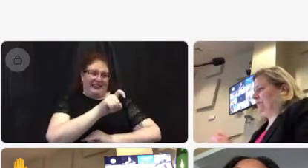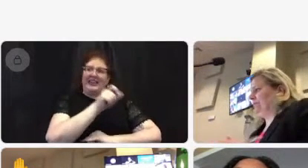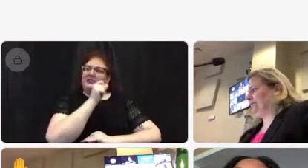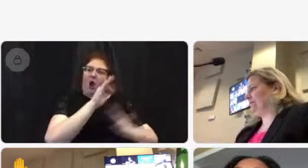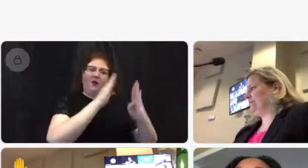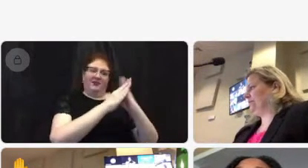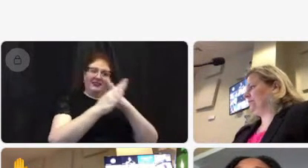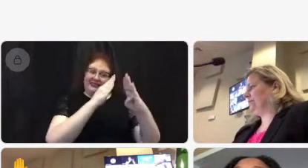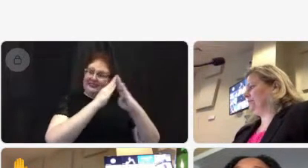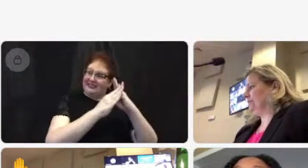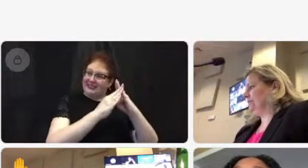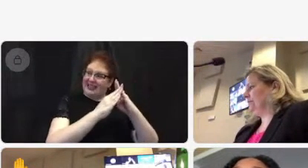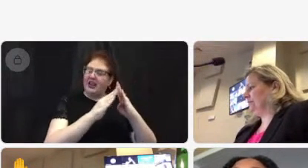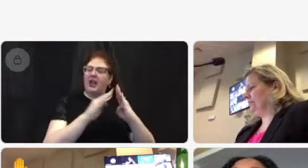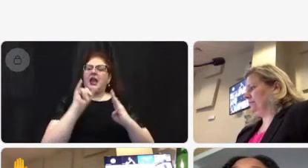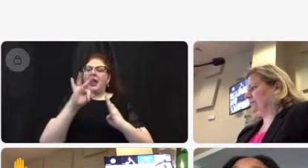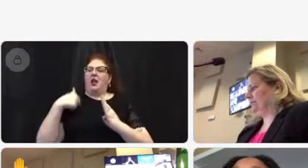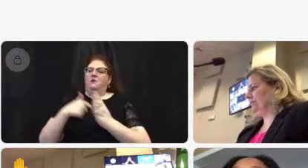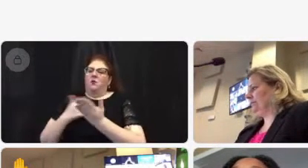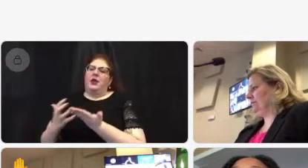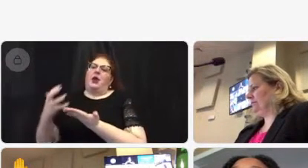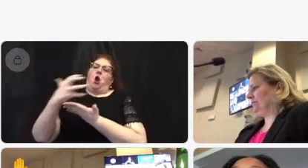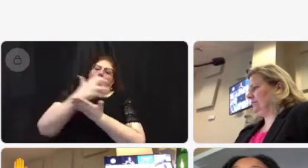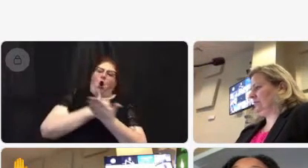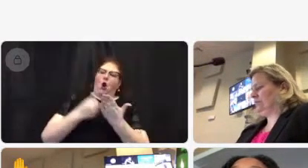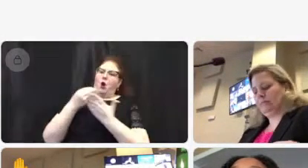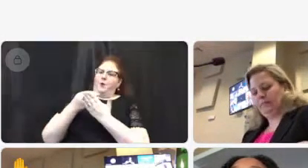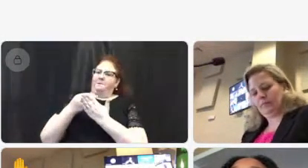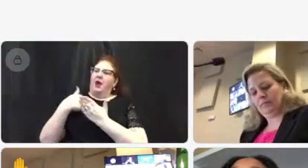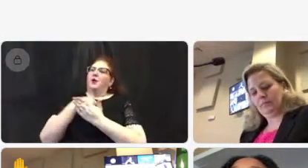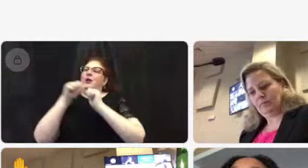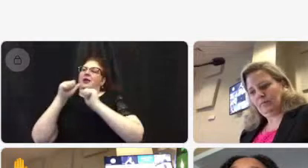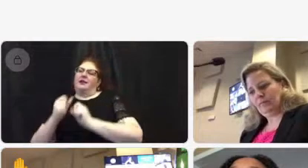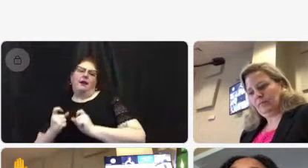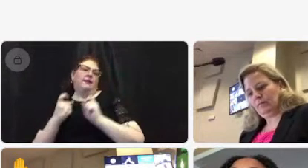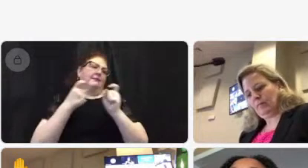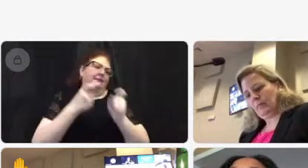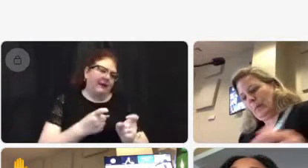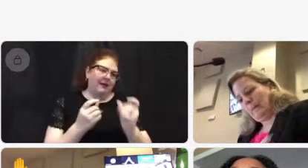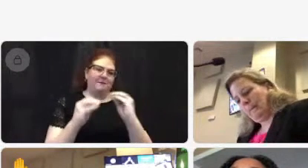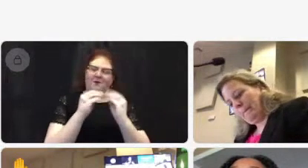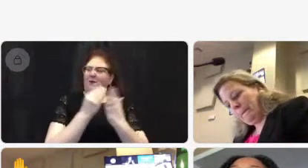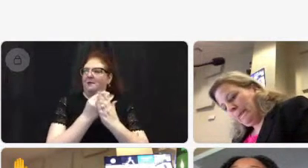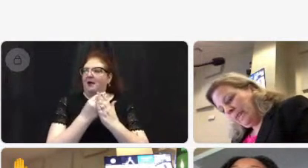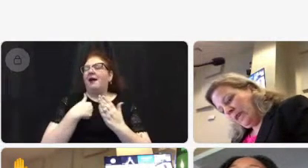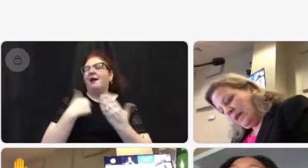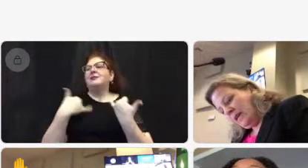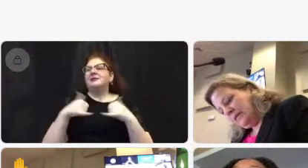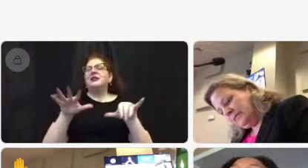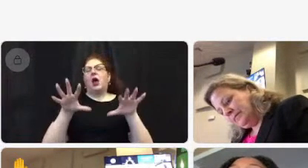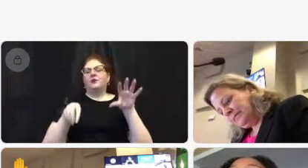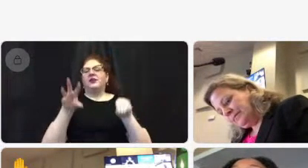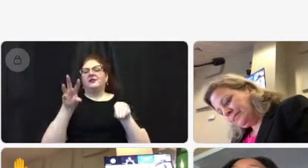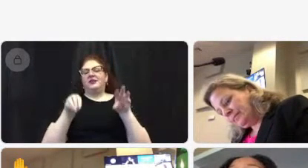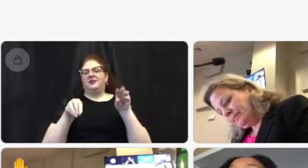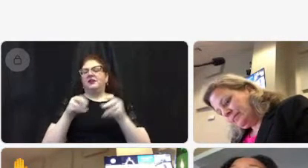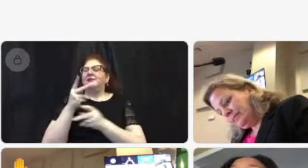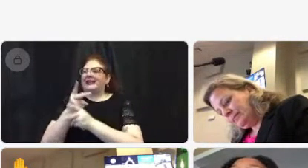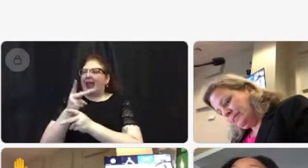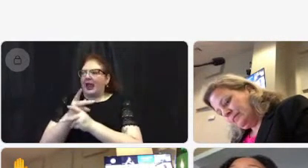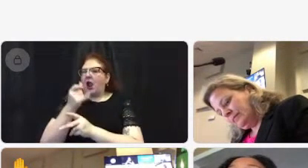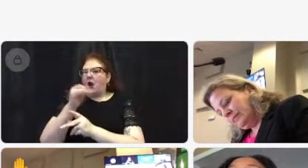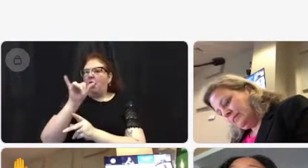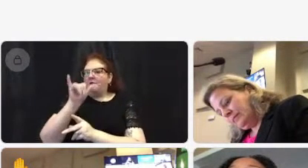can dedicate more revenue. And so I would still tell you, I'm still for 50-50. Take care of fire and